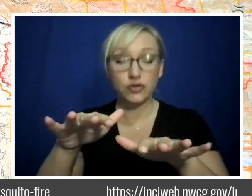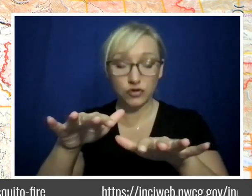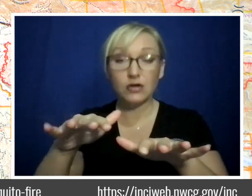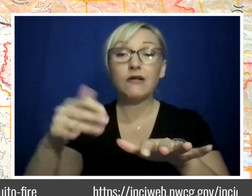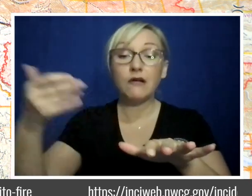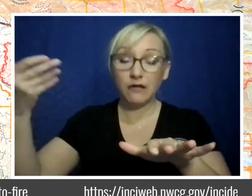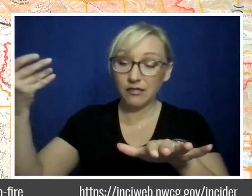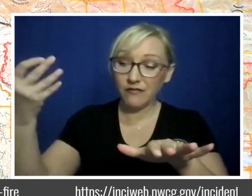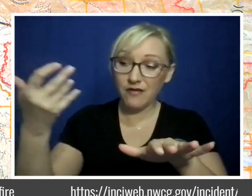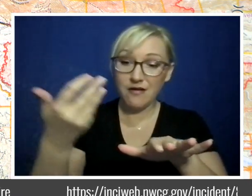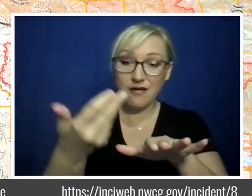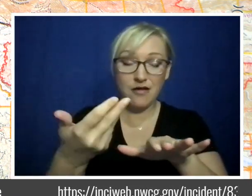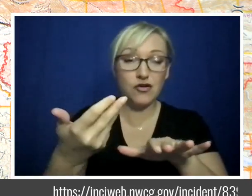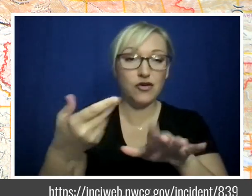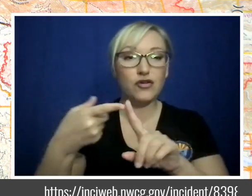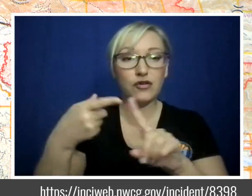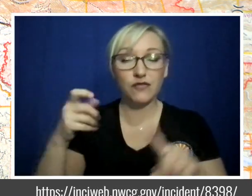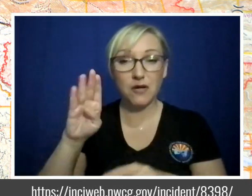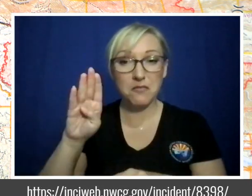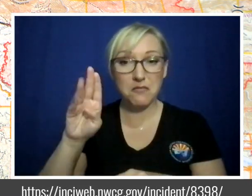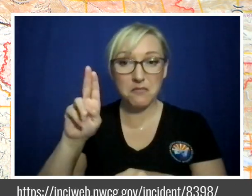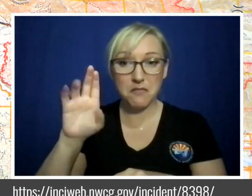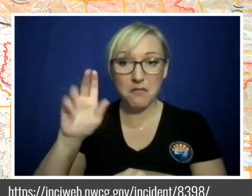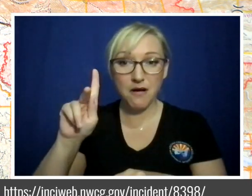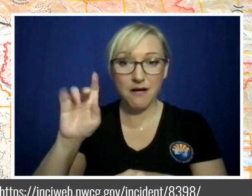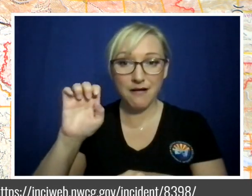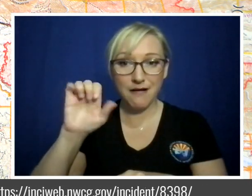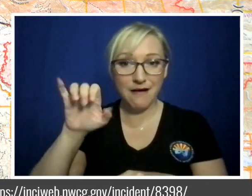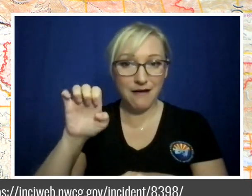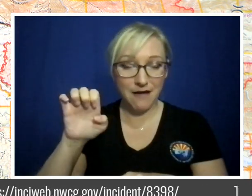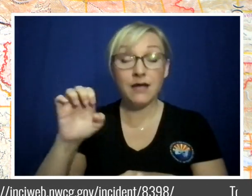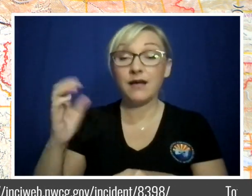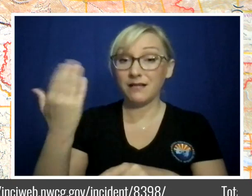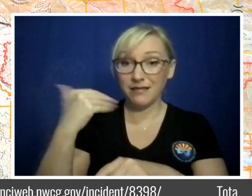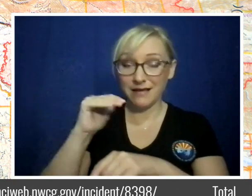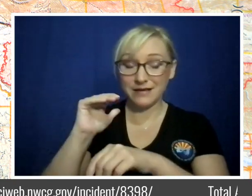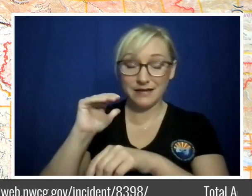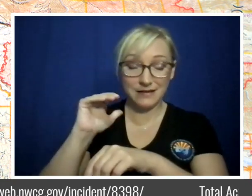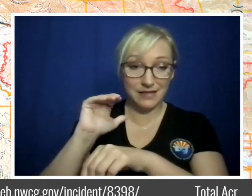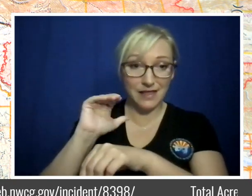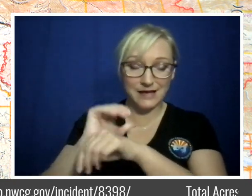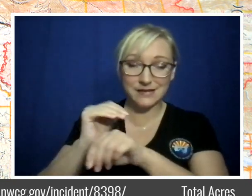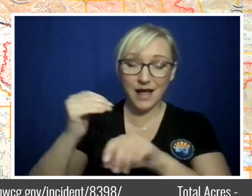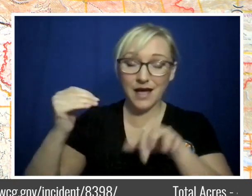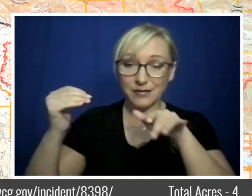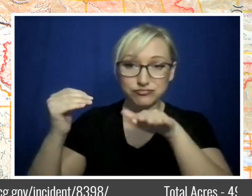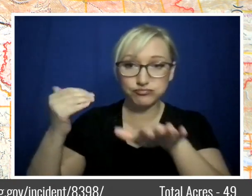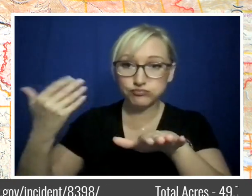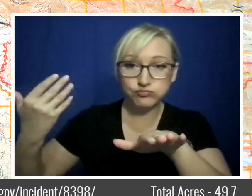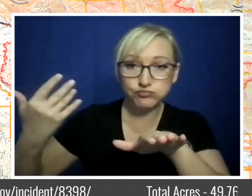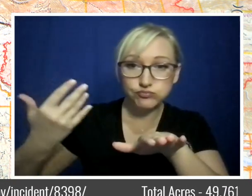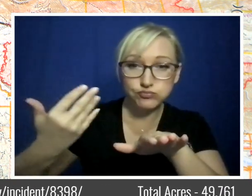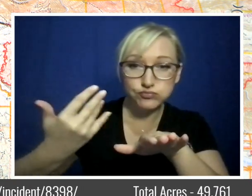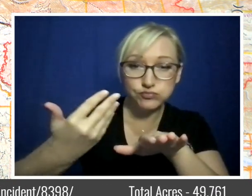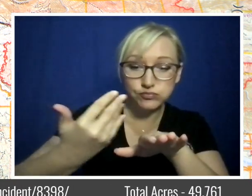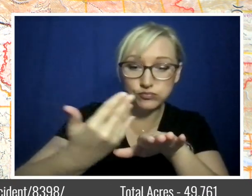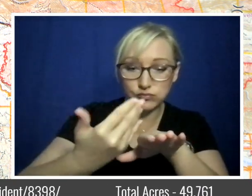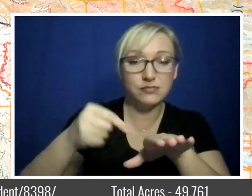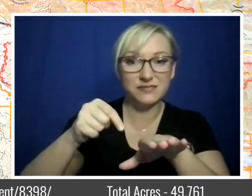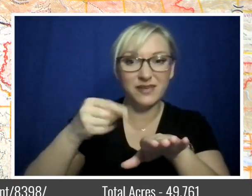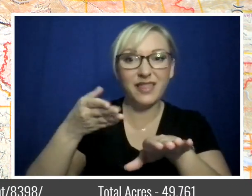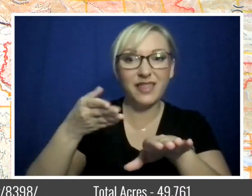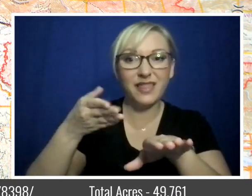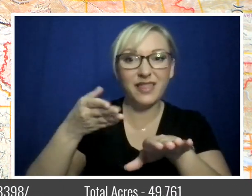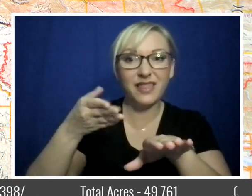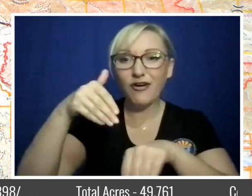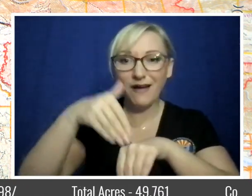Buckeye. The fire backed all night down to the river, and right about now it should be all the way down to the river, and we do have a plan to insert a